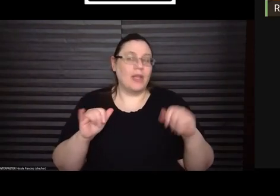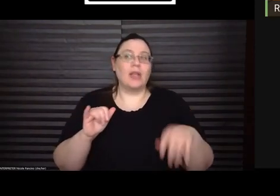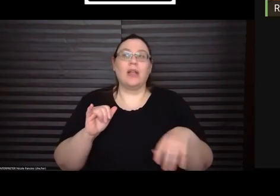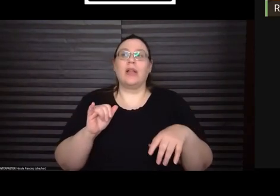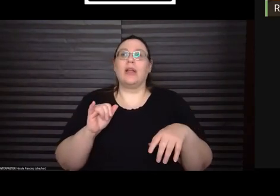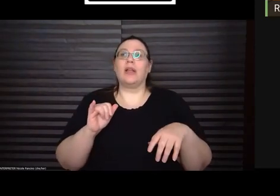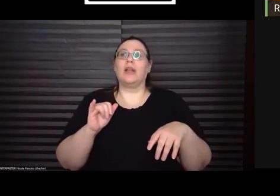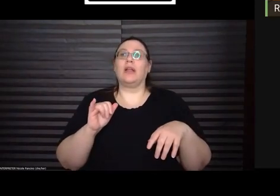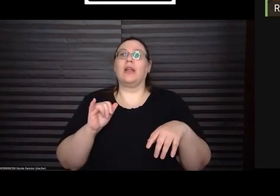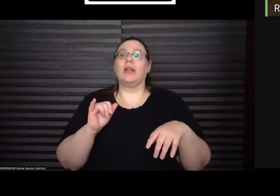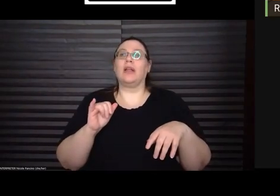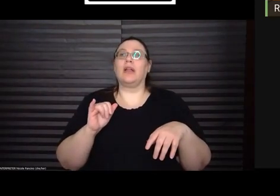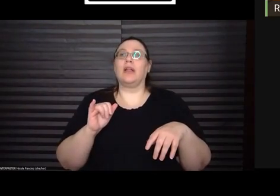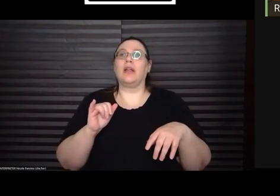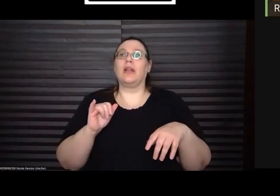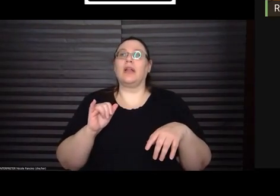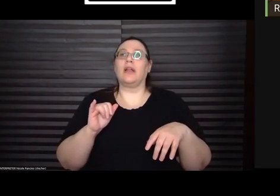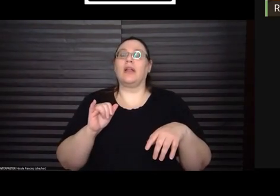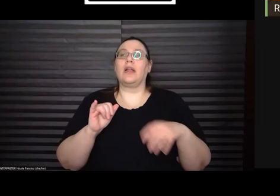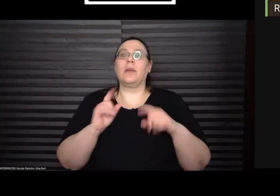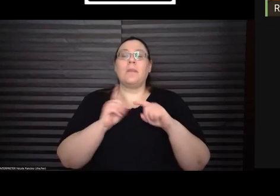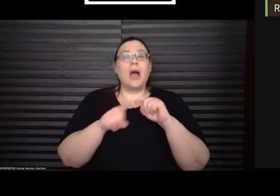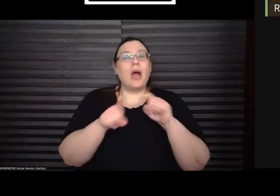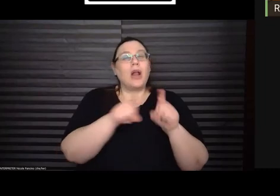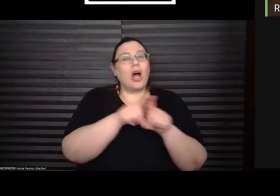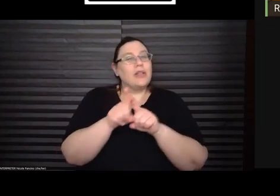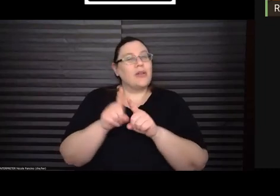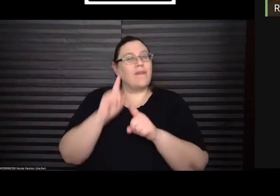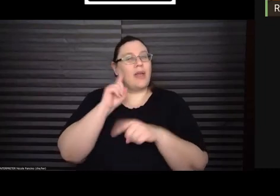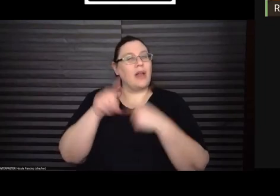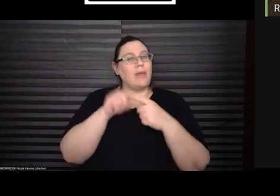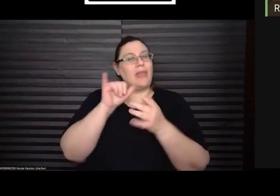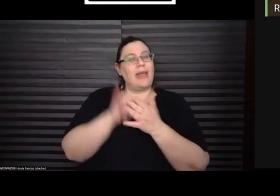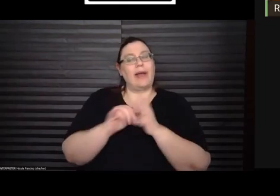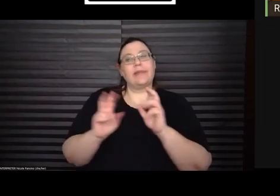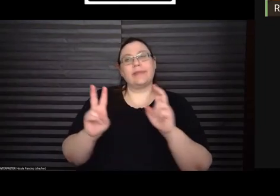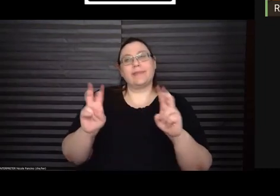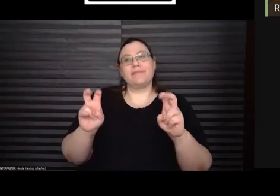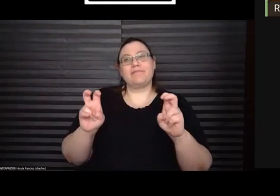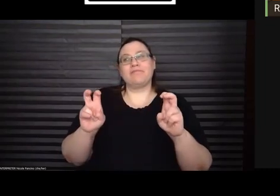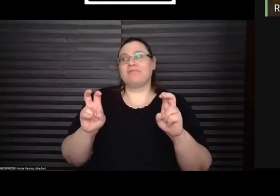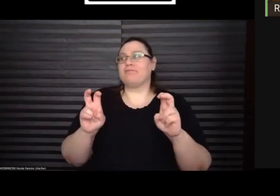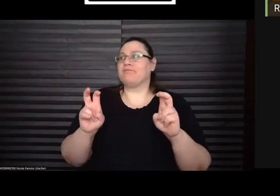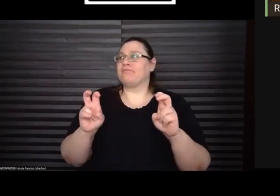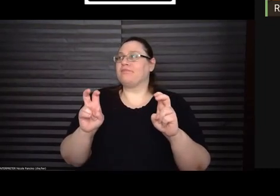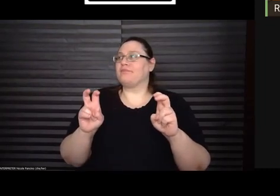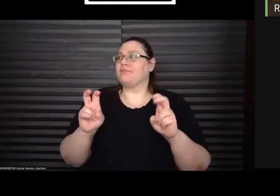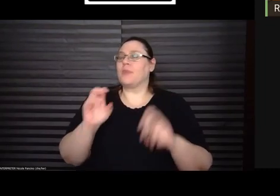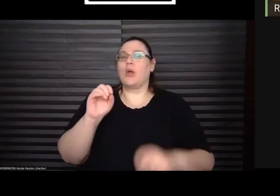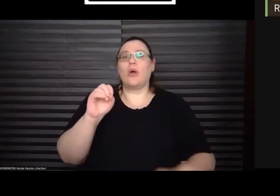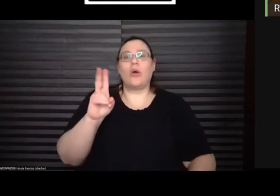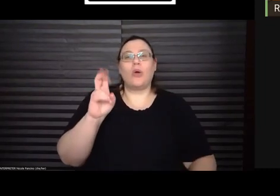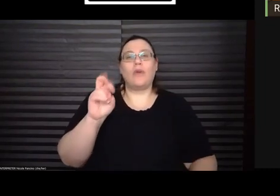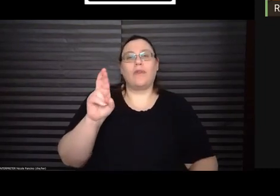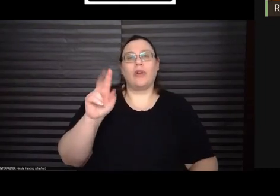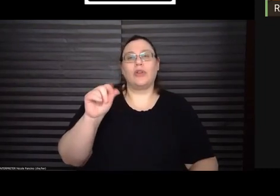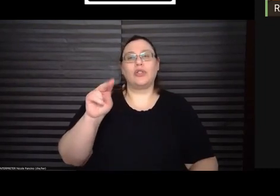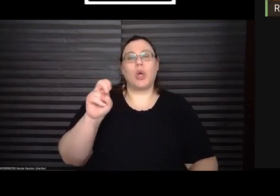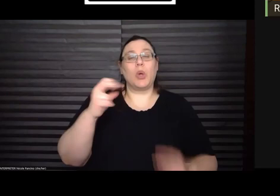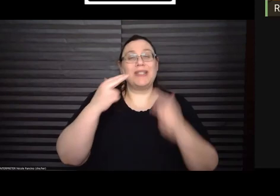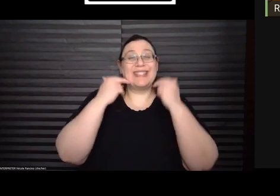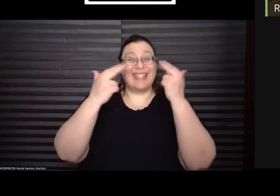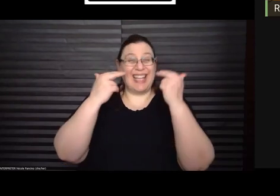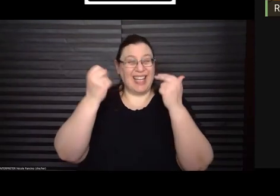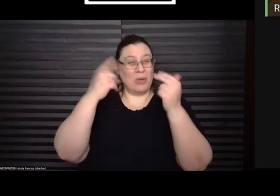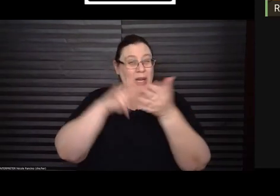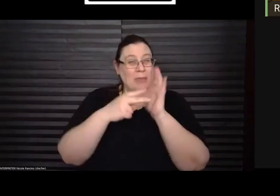right? But it's also, I've also kind of thought of it as a kind of, what is it, overtone singing, you